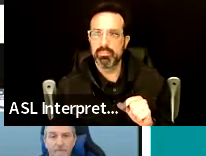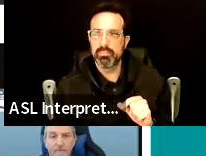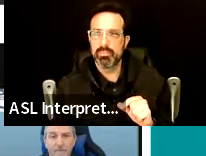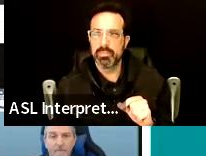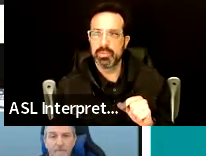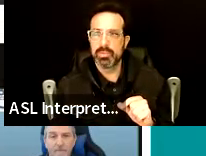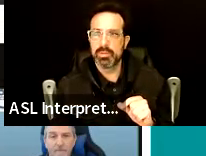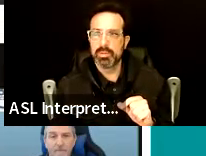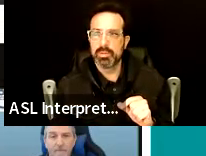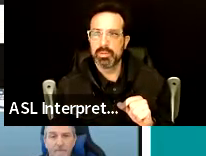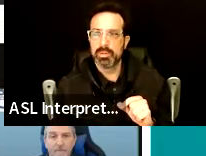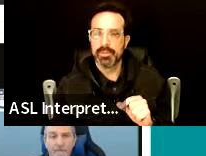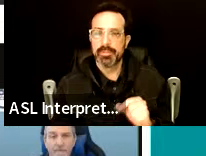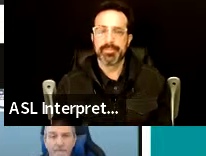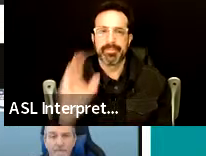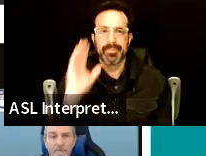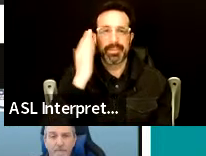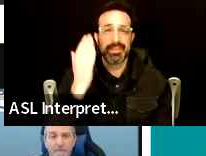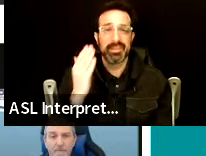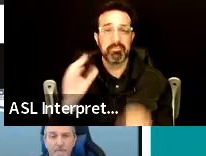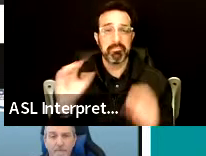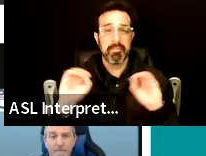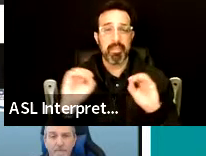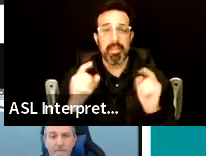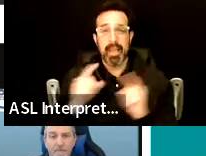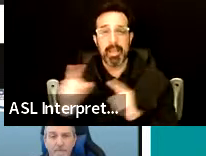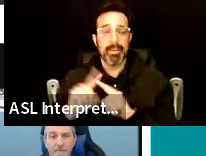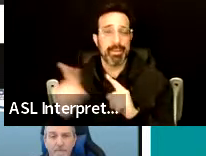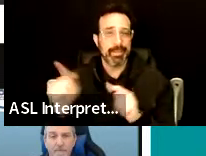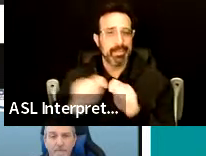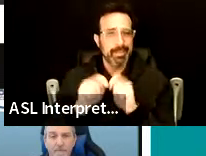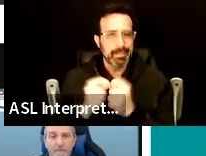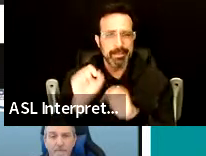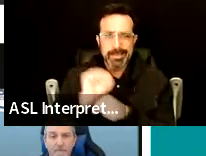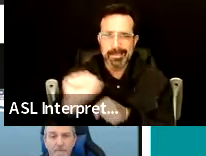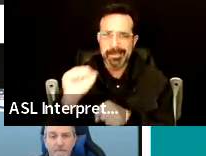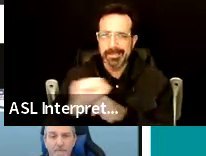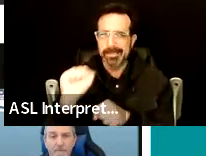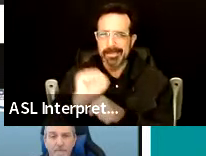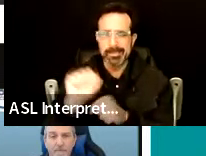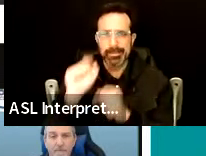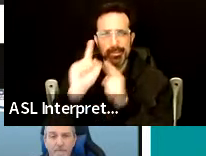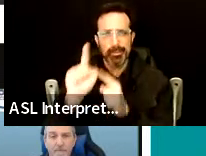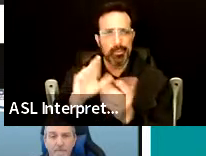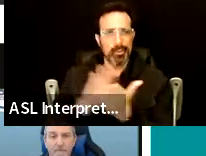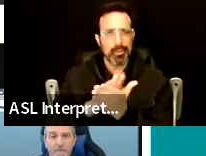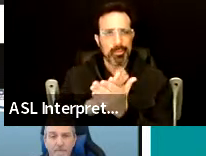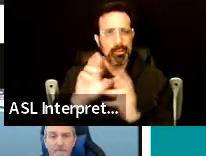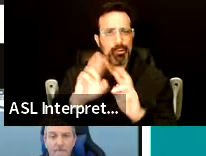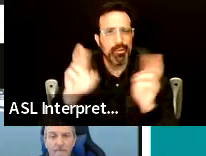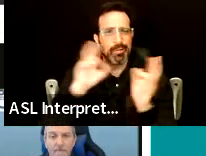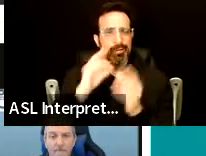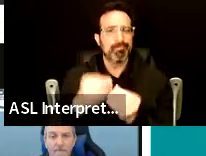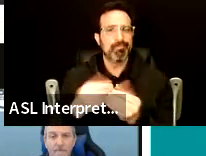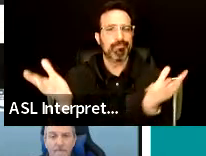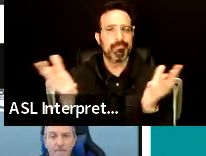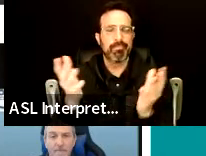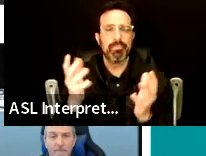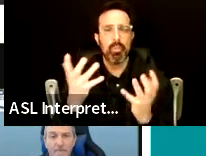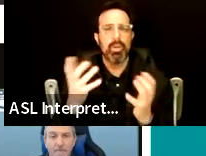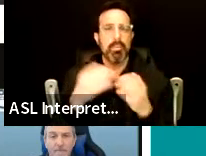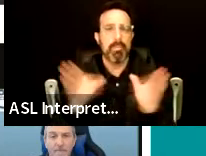is working furiously on getting this document ready to put out for public comment.